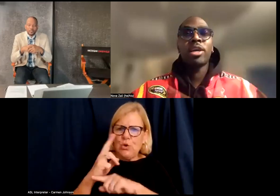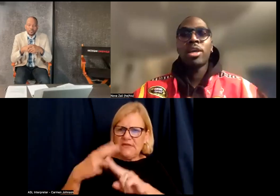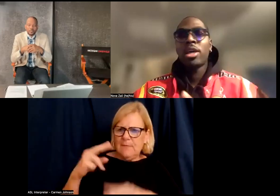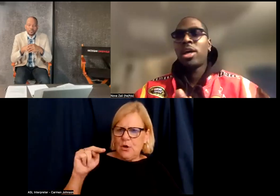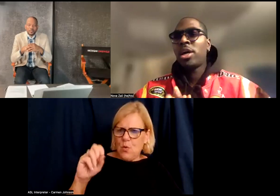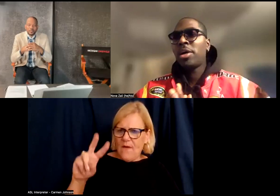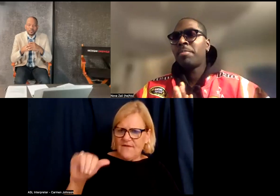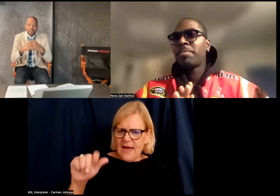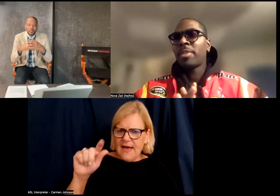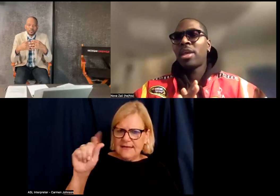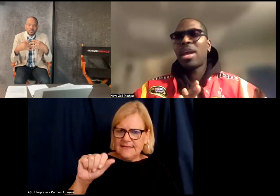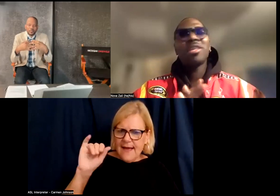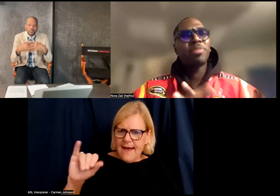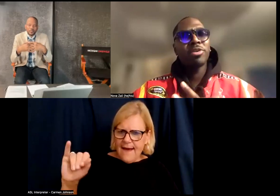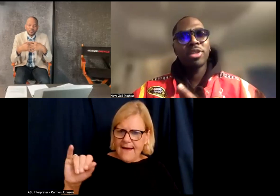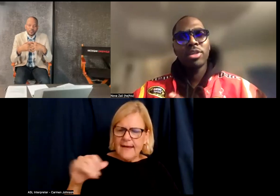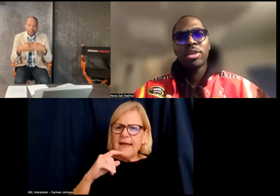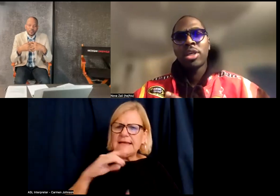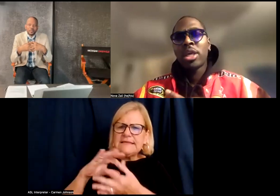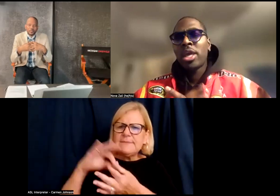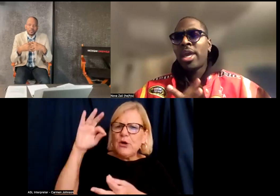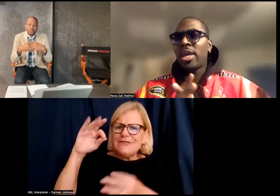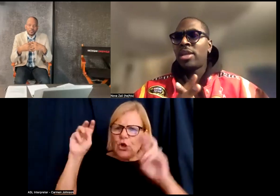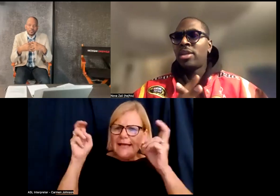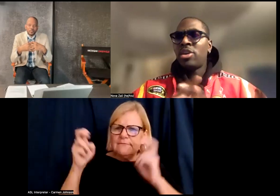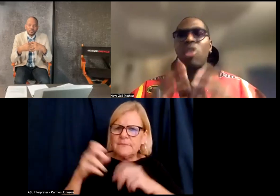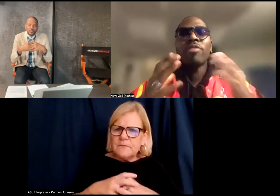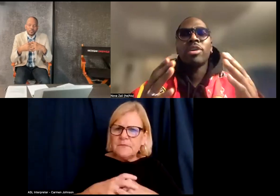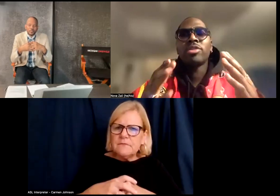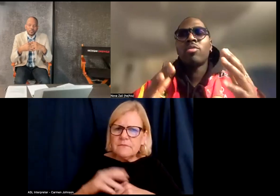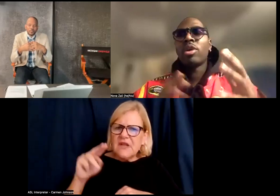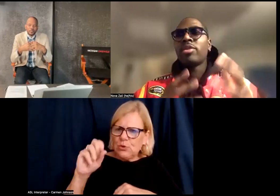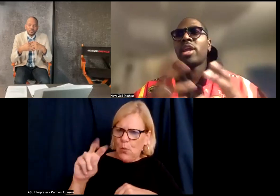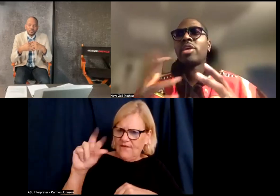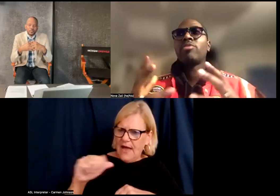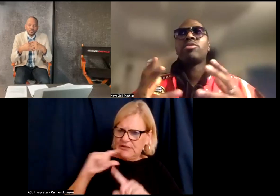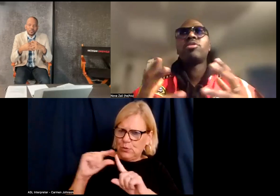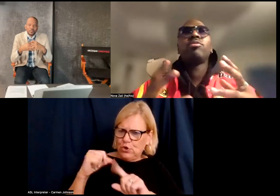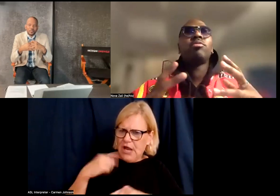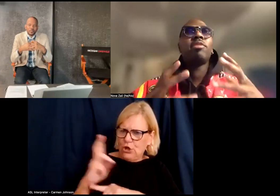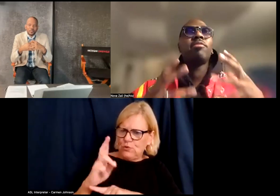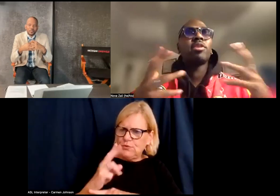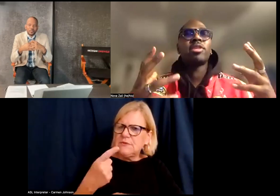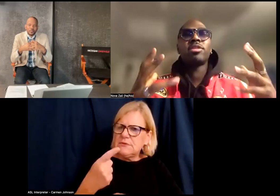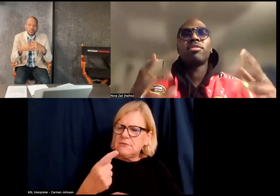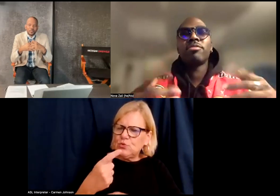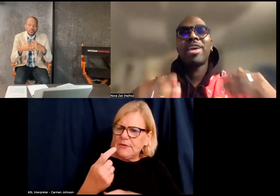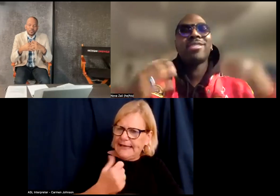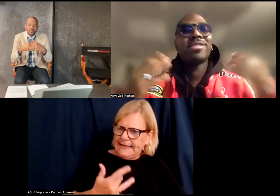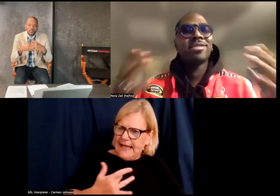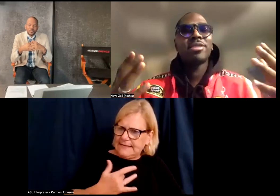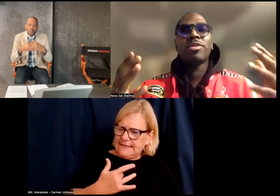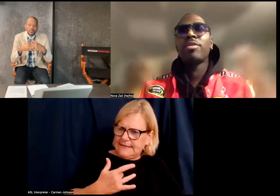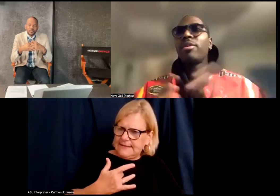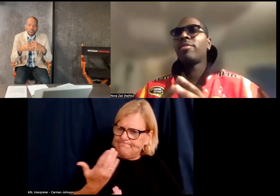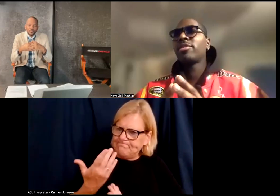Zaii kind of spiritually, and Nova is a word that I use to evoke a sense of